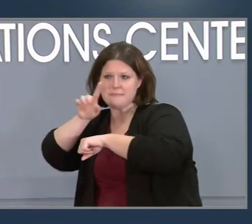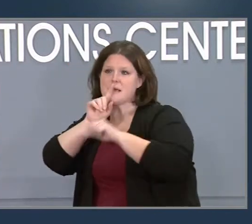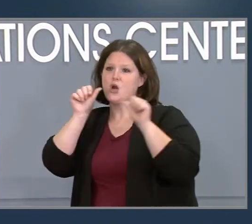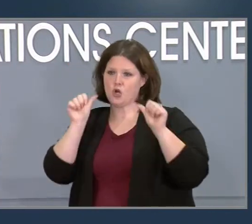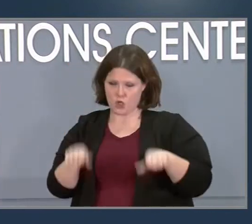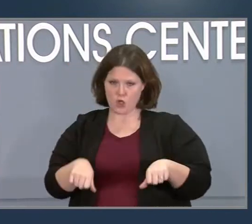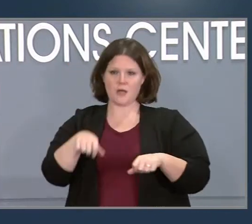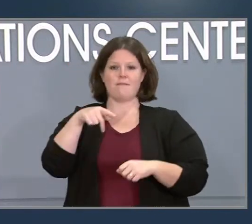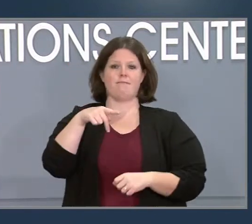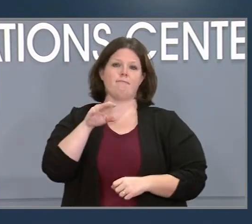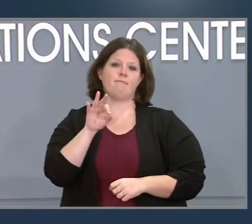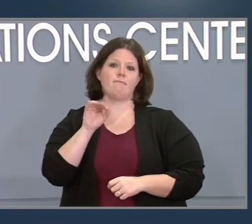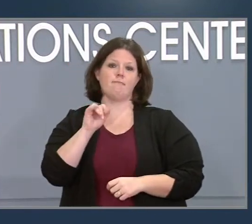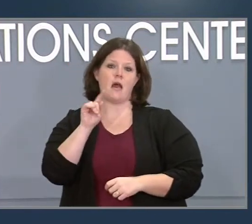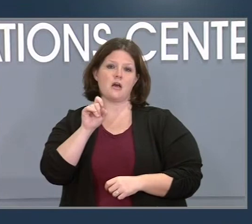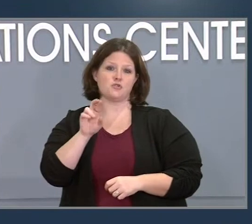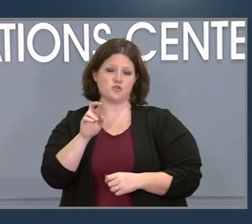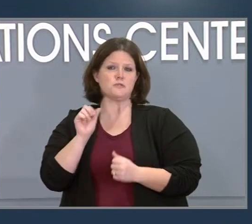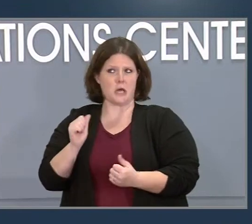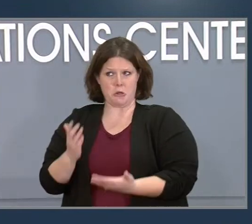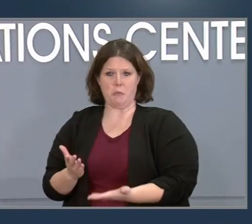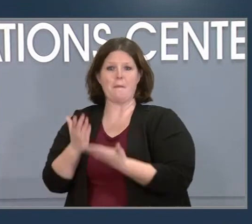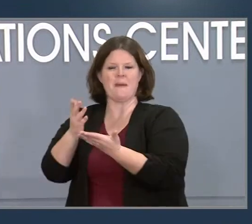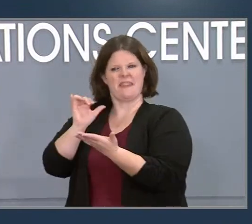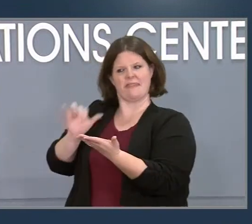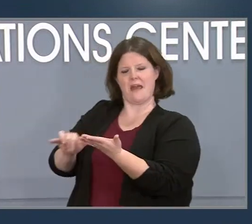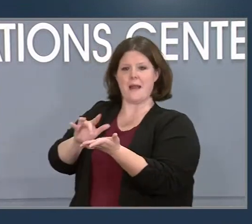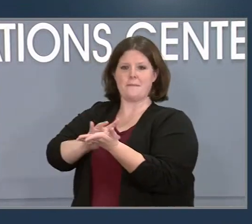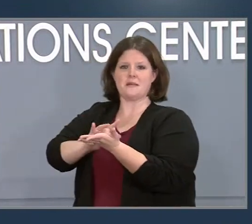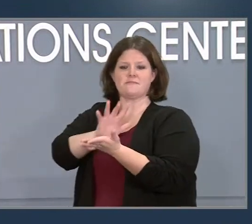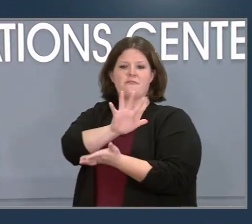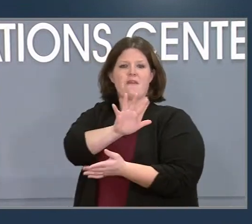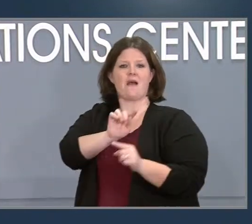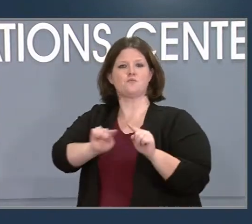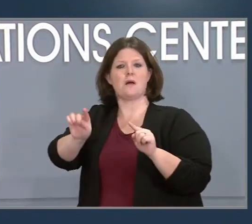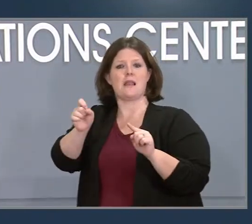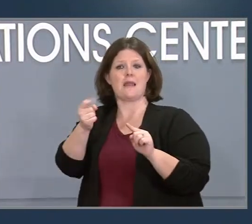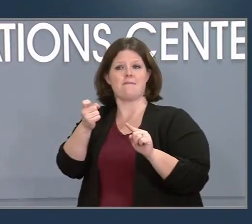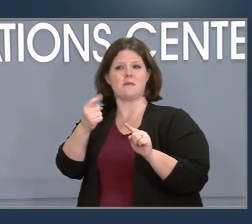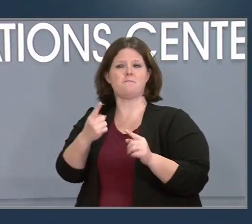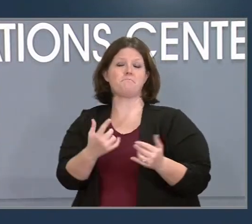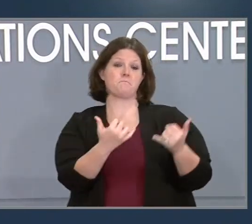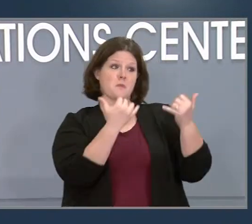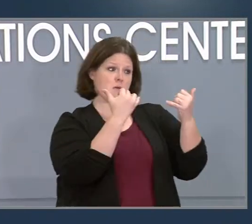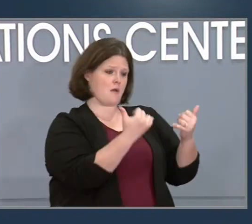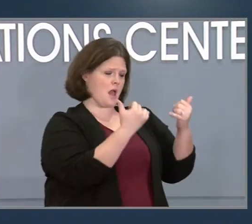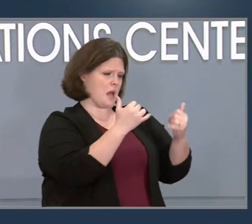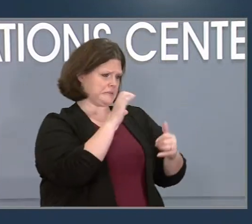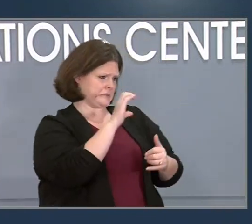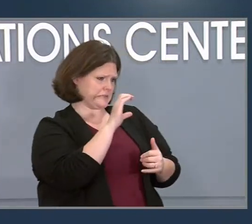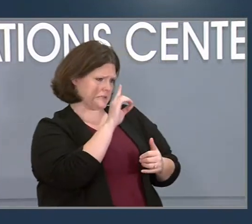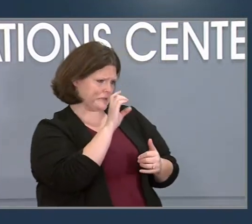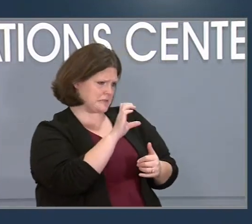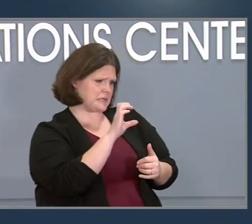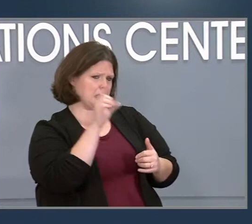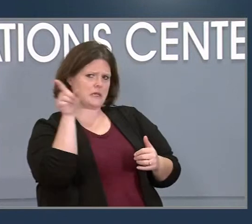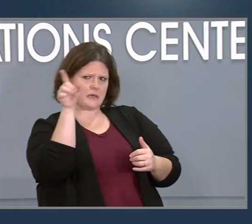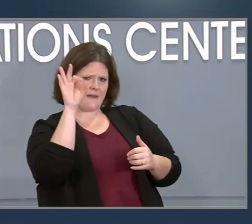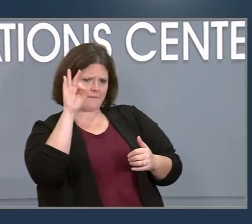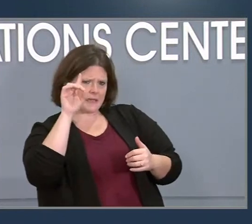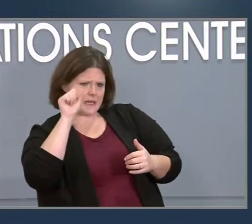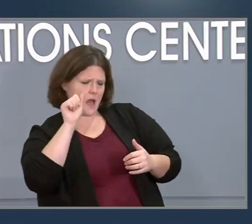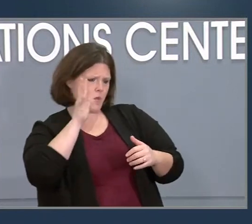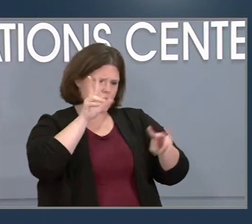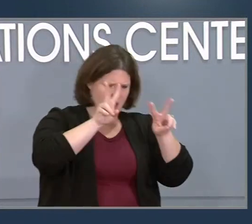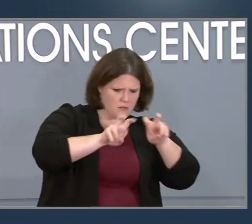years. Now, the FDA and CDC will complete a thorough review of this process to make sure that these vaccines